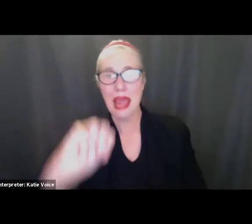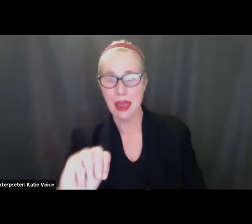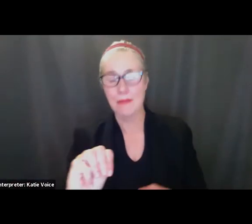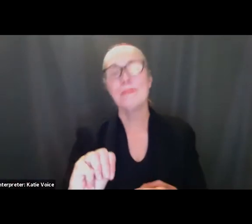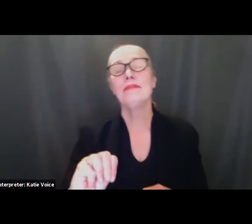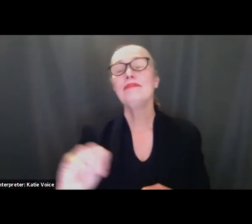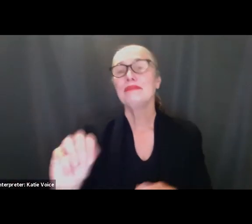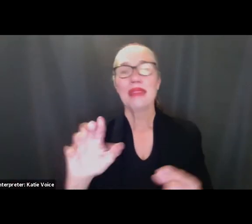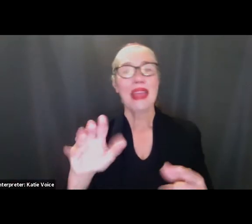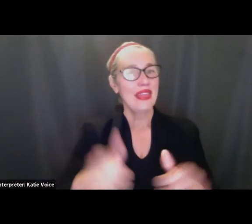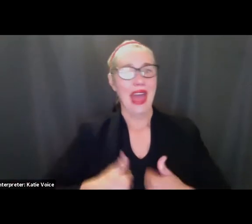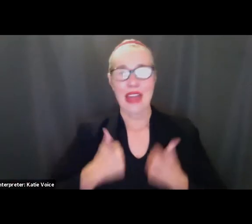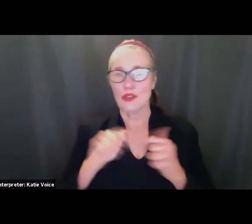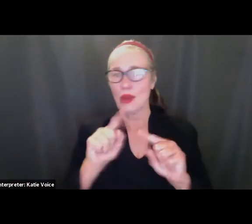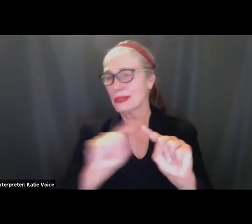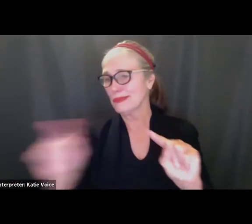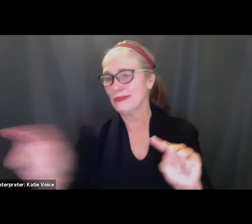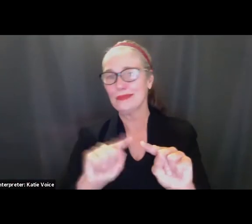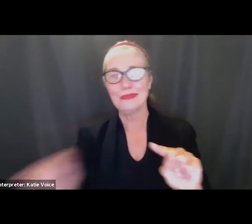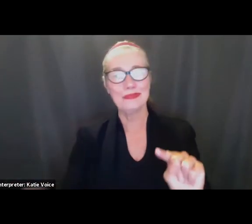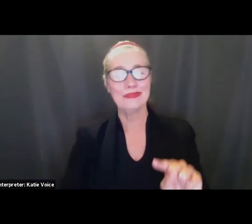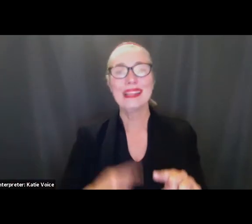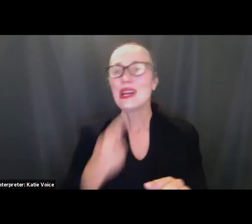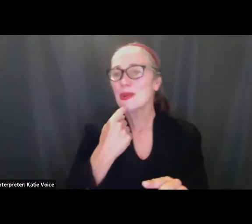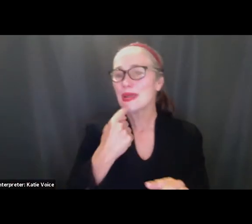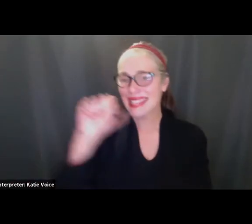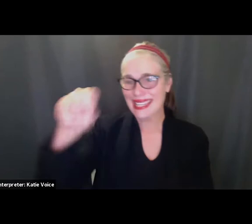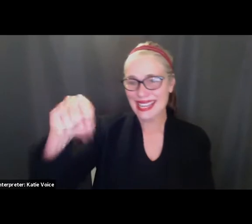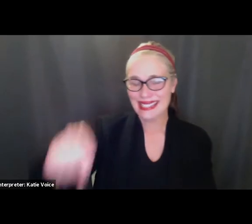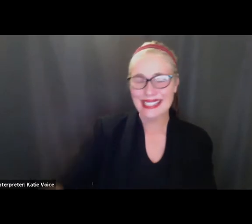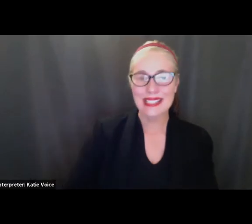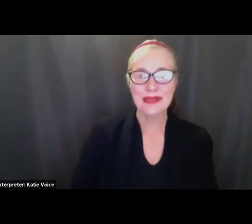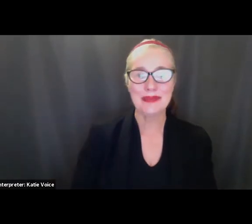thank you for having us can we give them a night yes